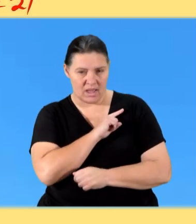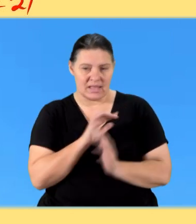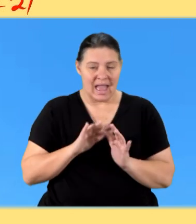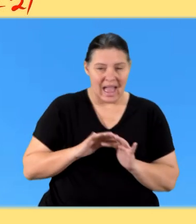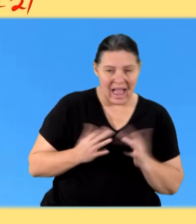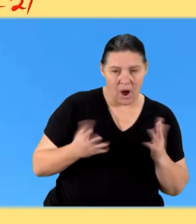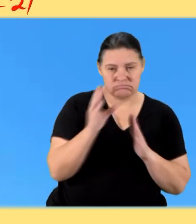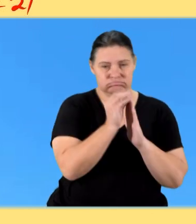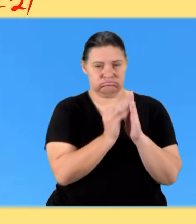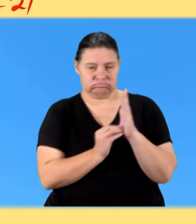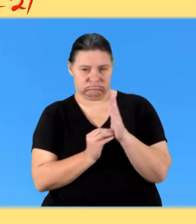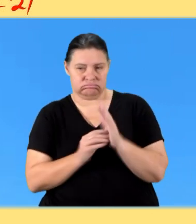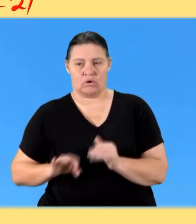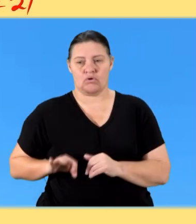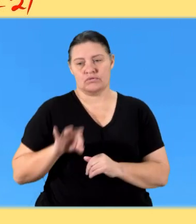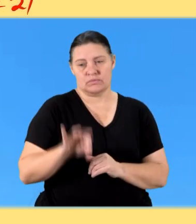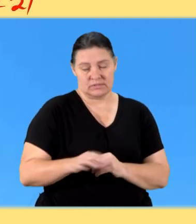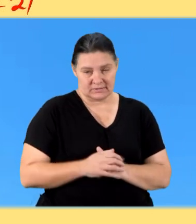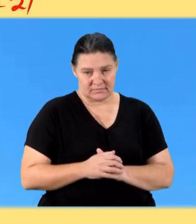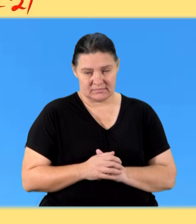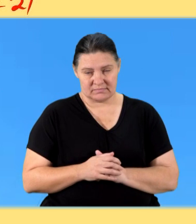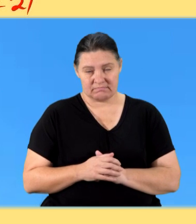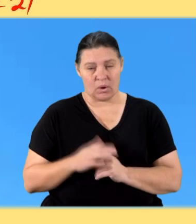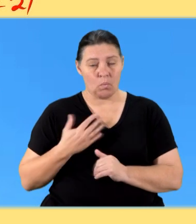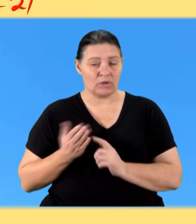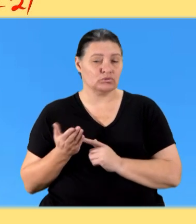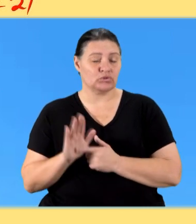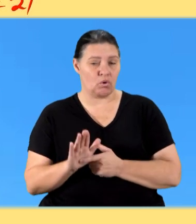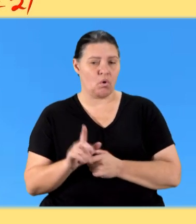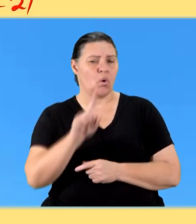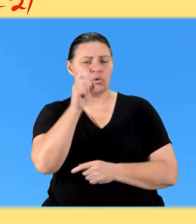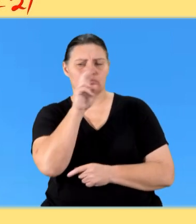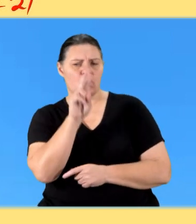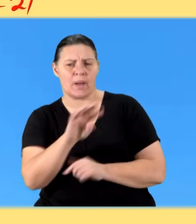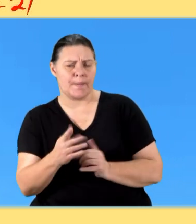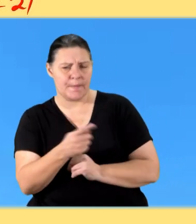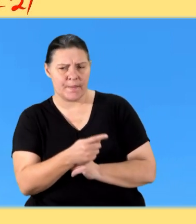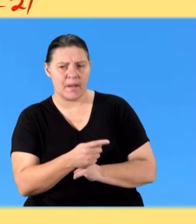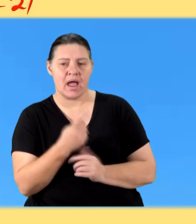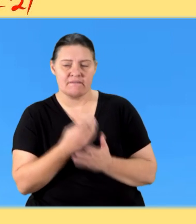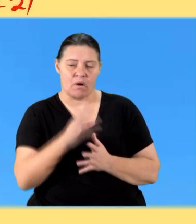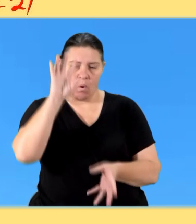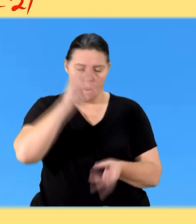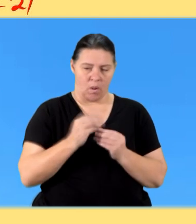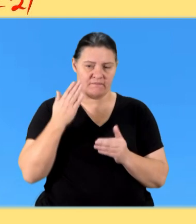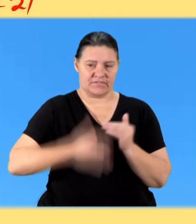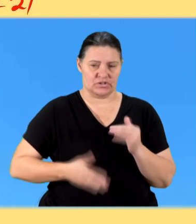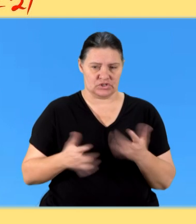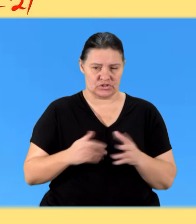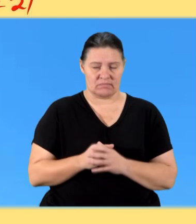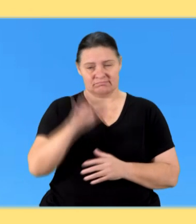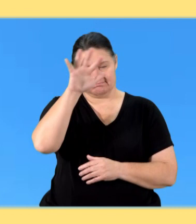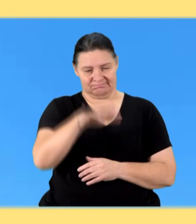therefore, is how we're going to record our contributions. I want to show you how the question looks when it's